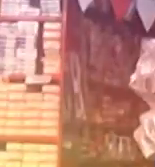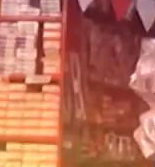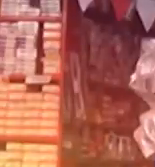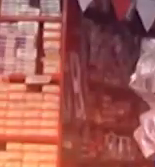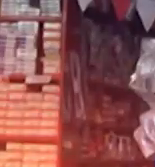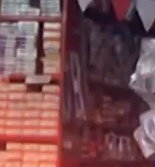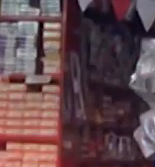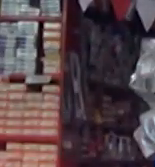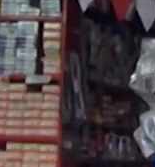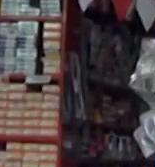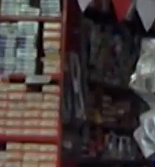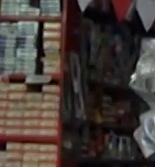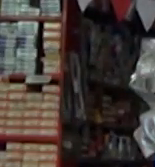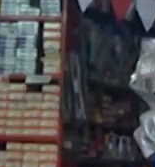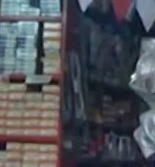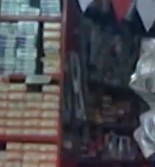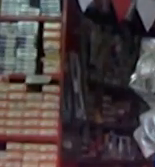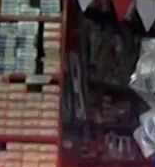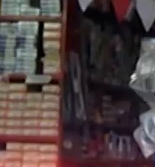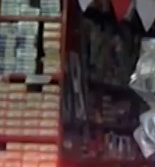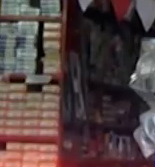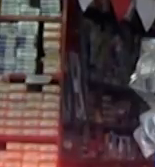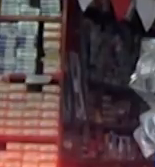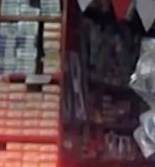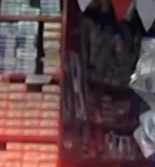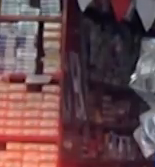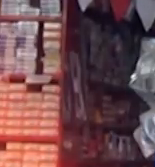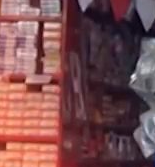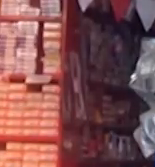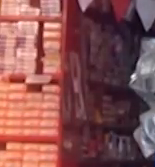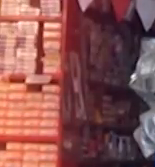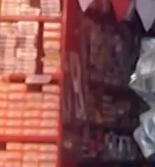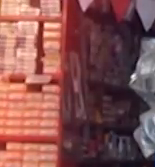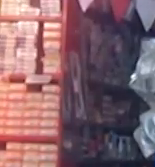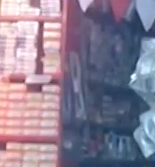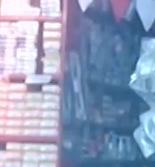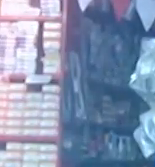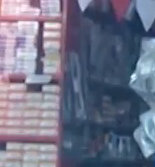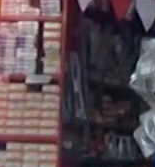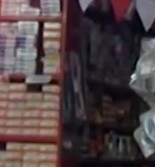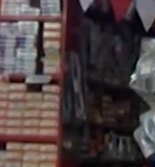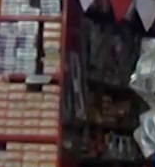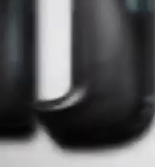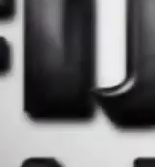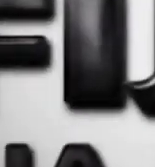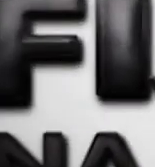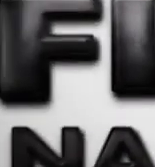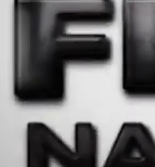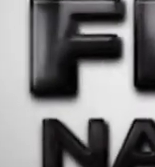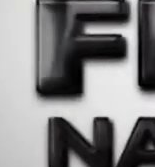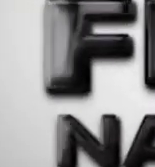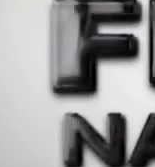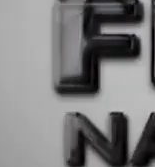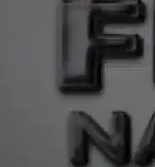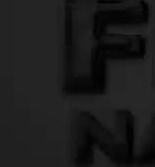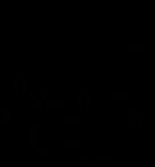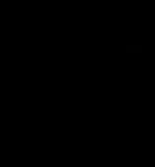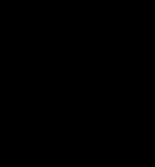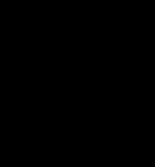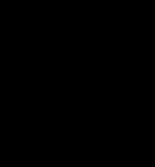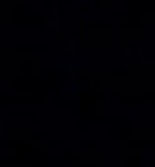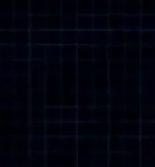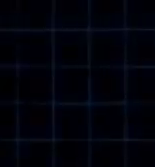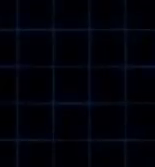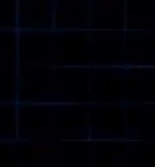Pula nadang ko apros lang kerse, ko erkraki. Do televizio no barong na Radio Fiji 1 nandomo ibit. Radio Fiji 1 nandomo